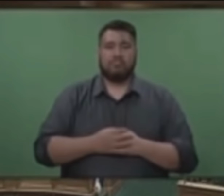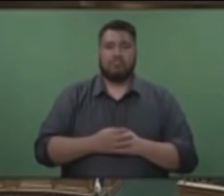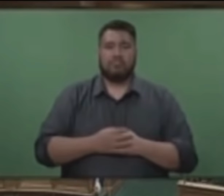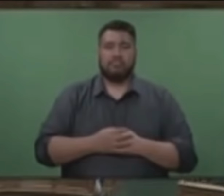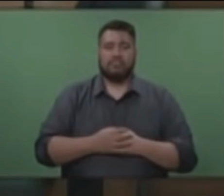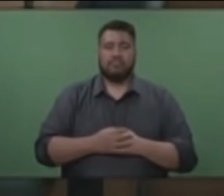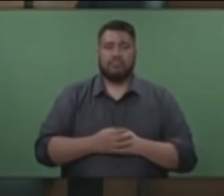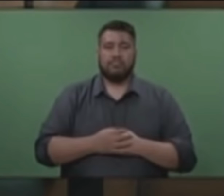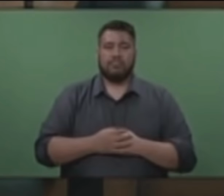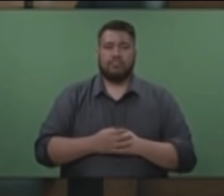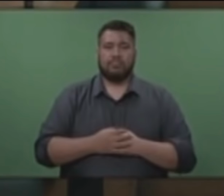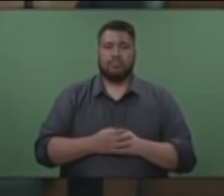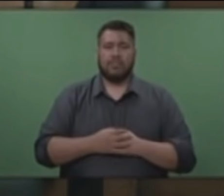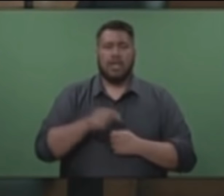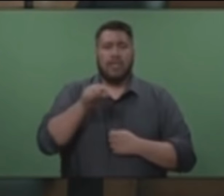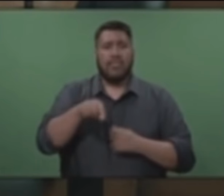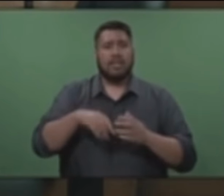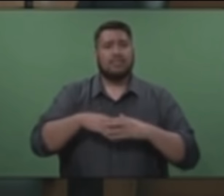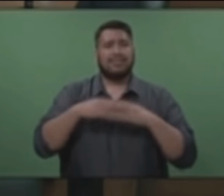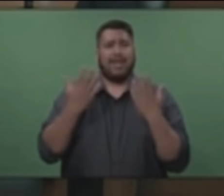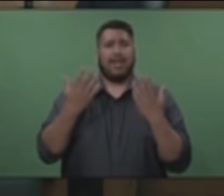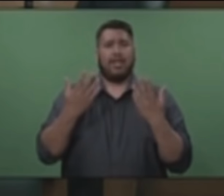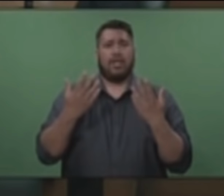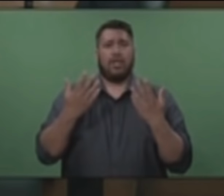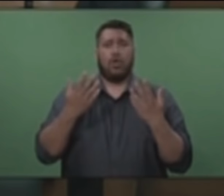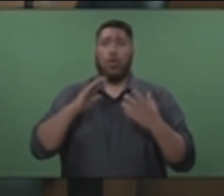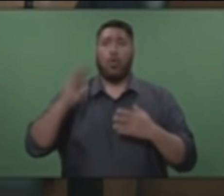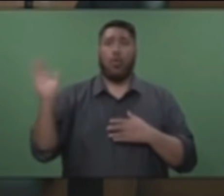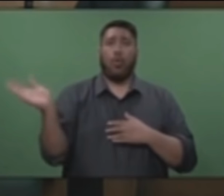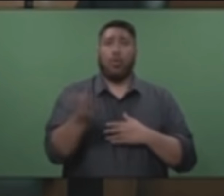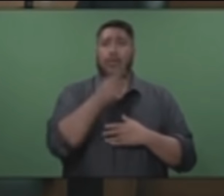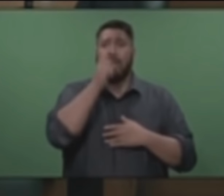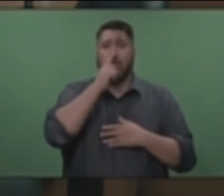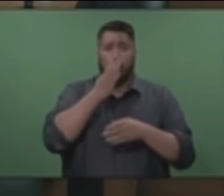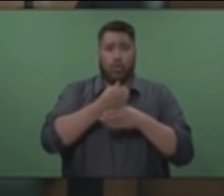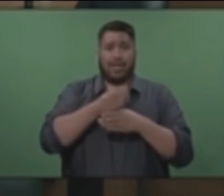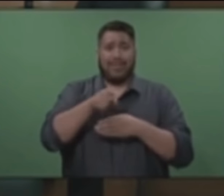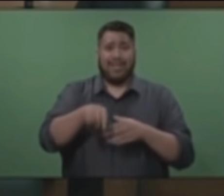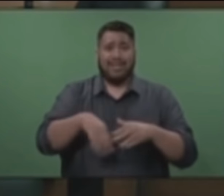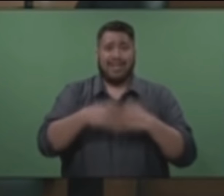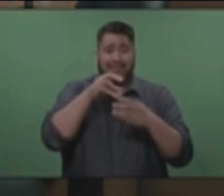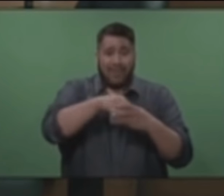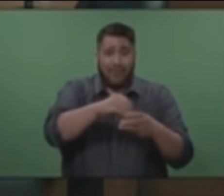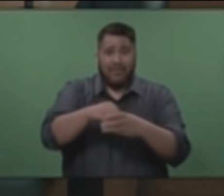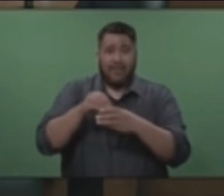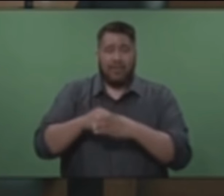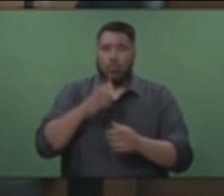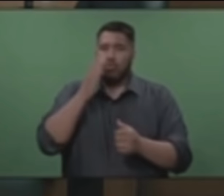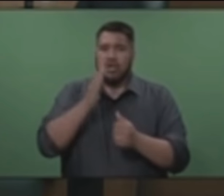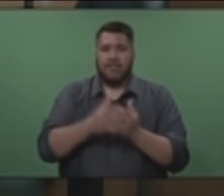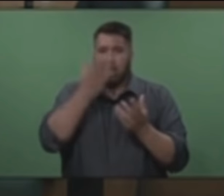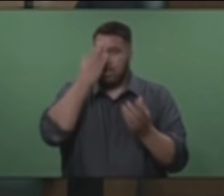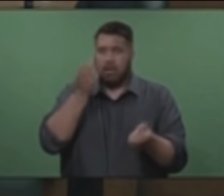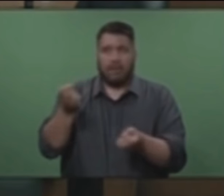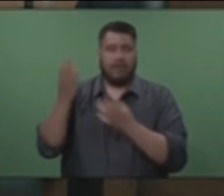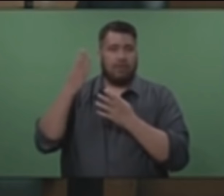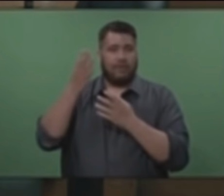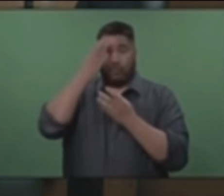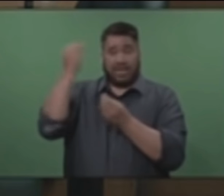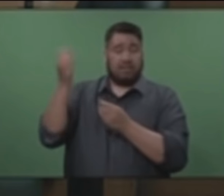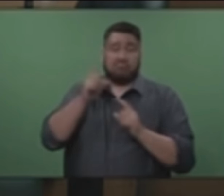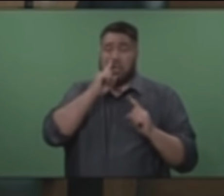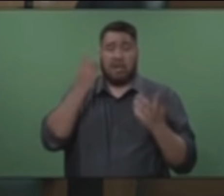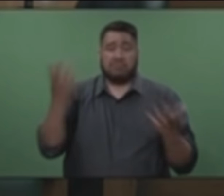those who were working that day will never forget what they saw. To everyone who was